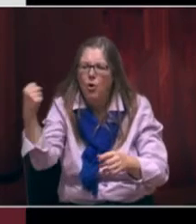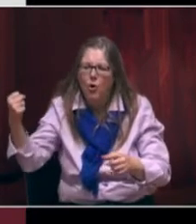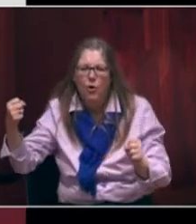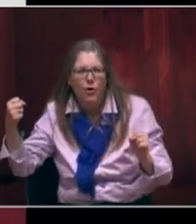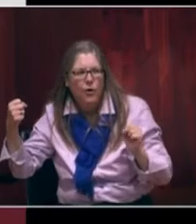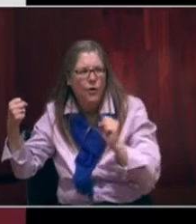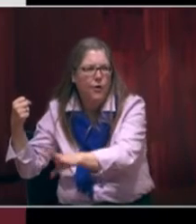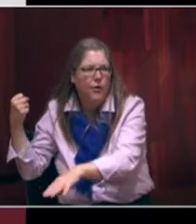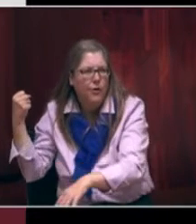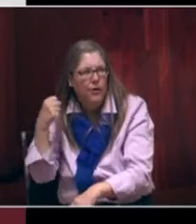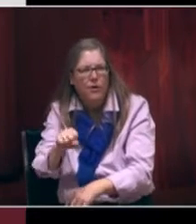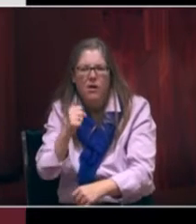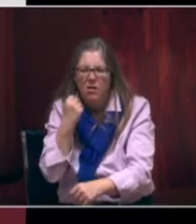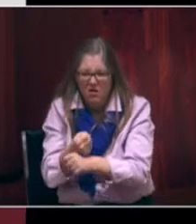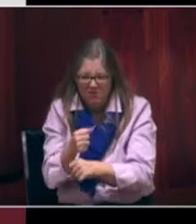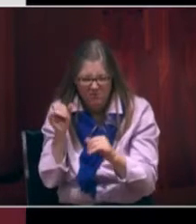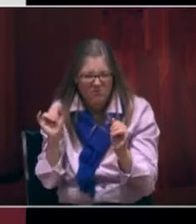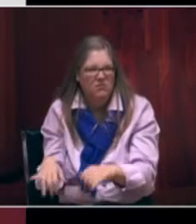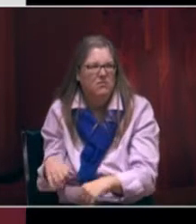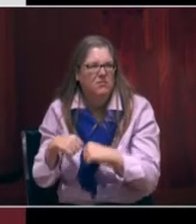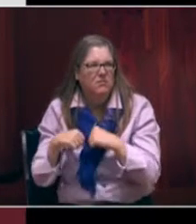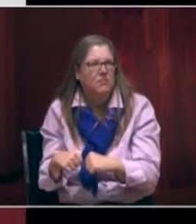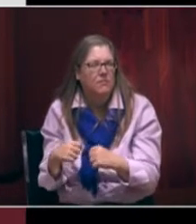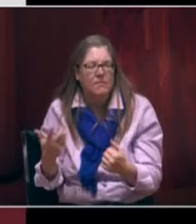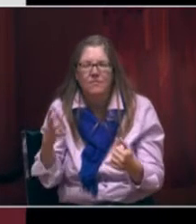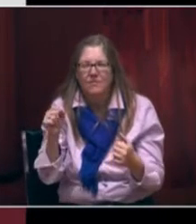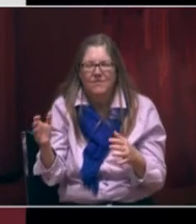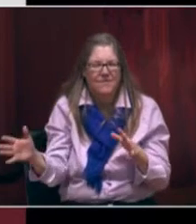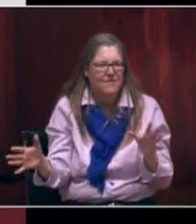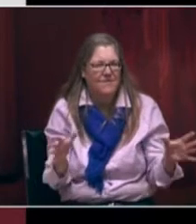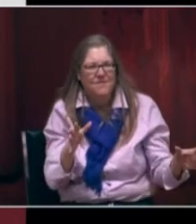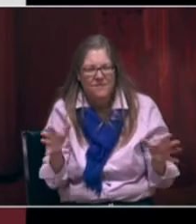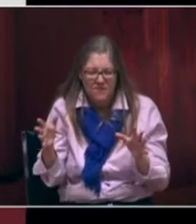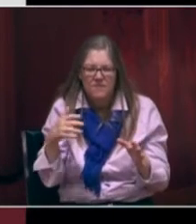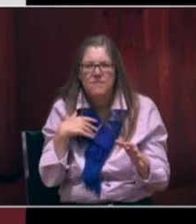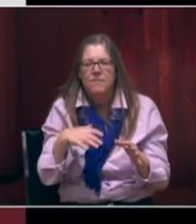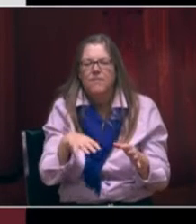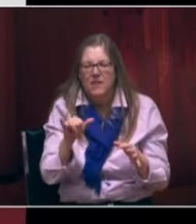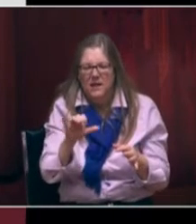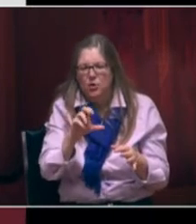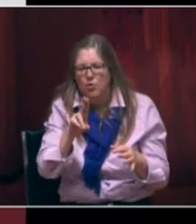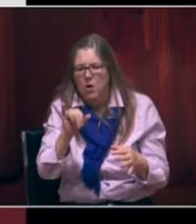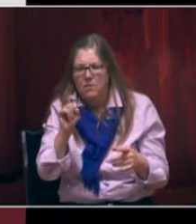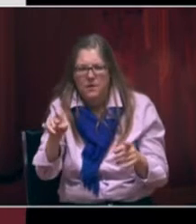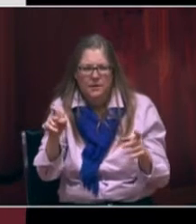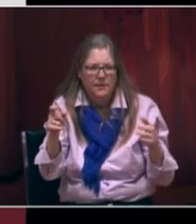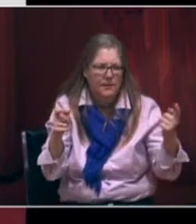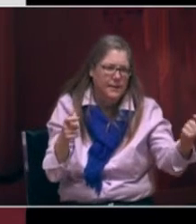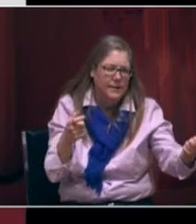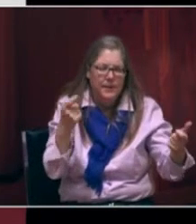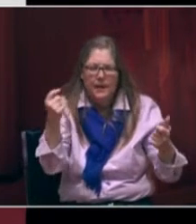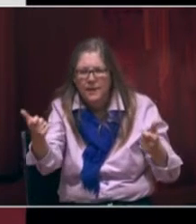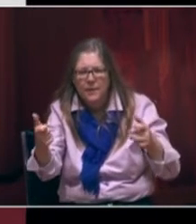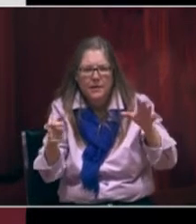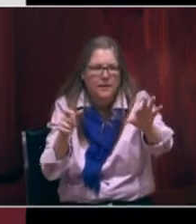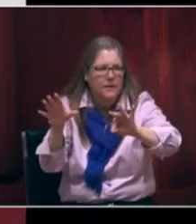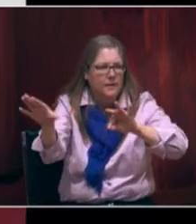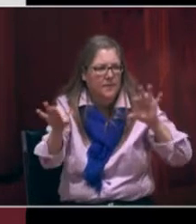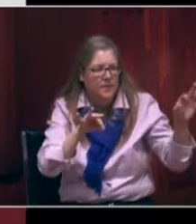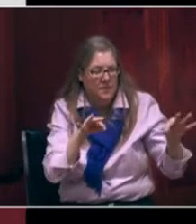sheet, that'll be sufficient. So somewhere between those extremes, we found the CUI program. So when we say in consultation with